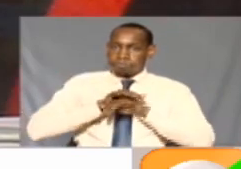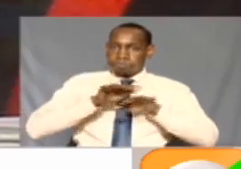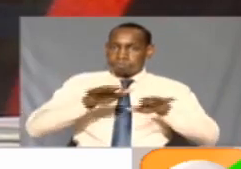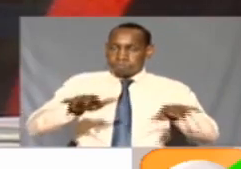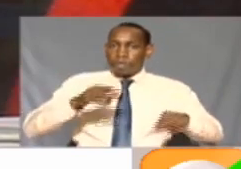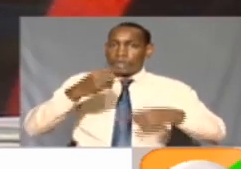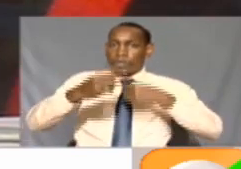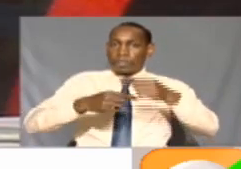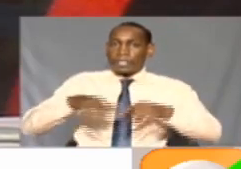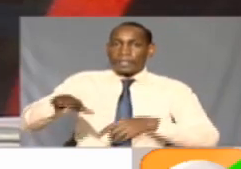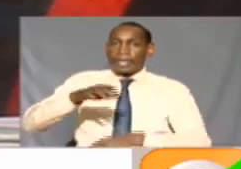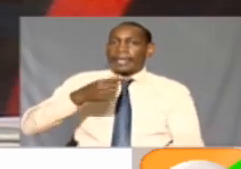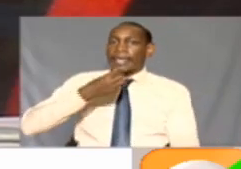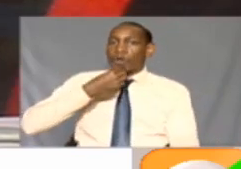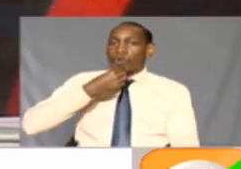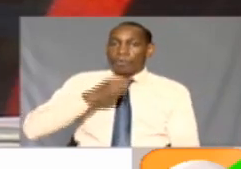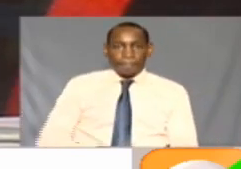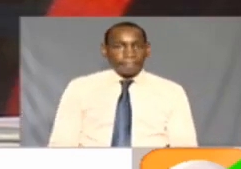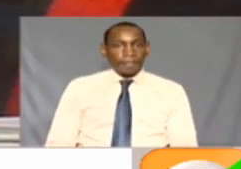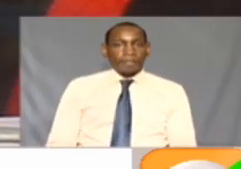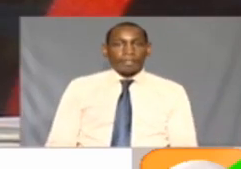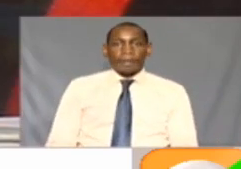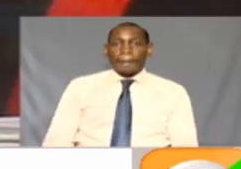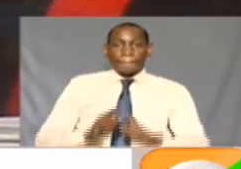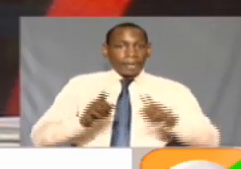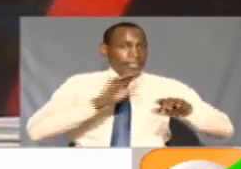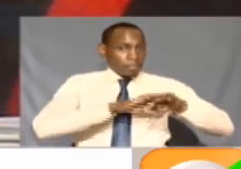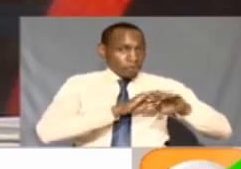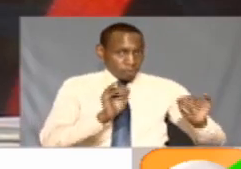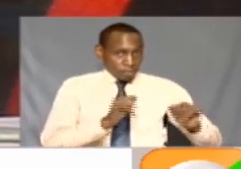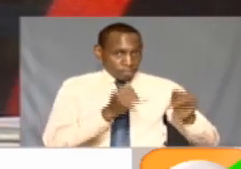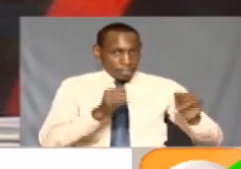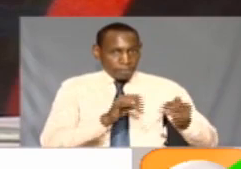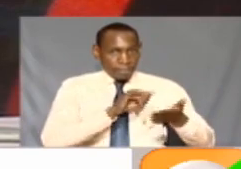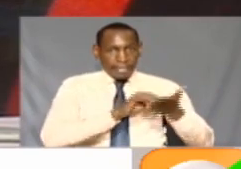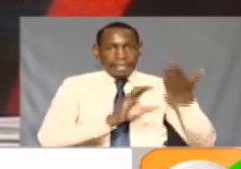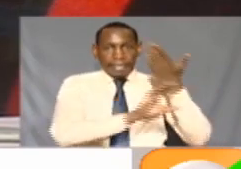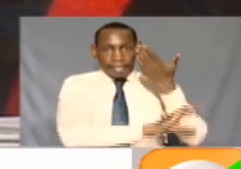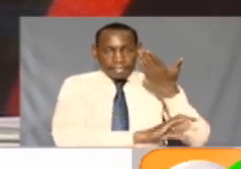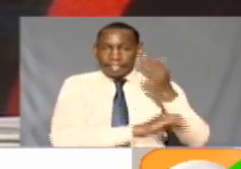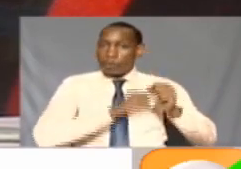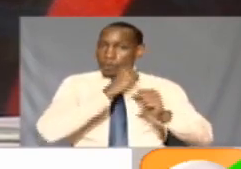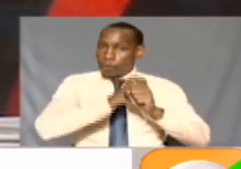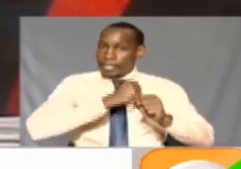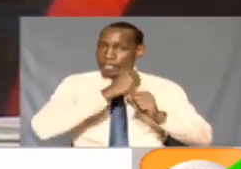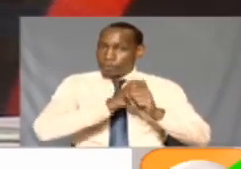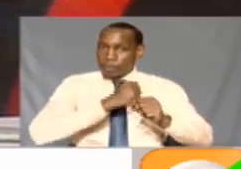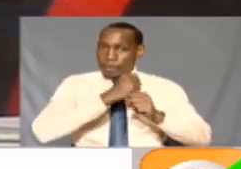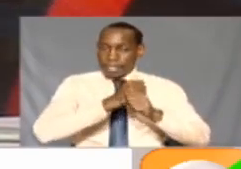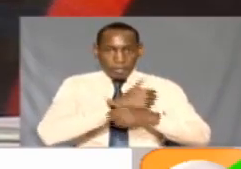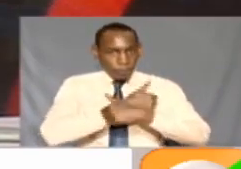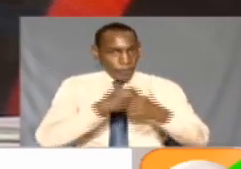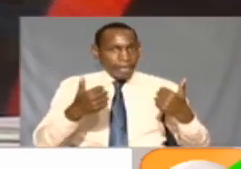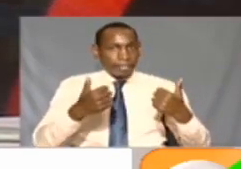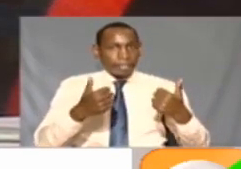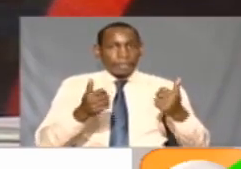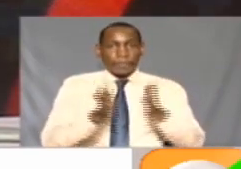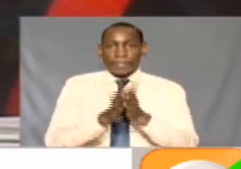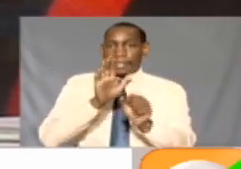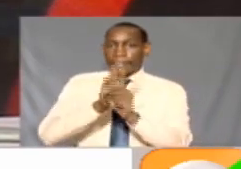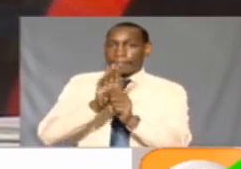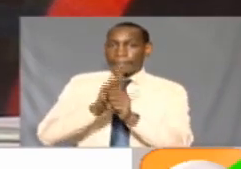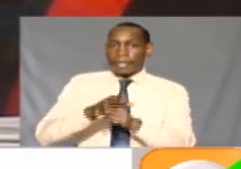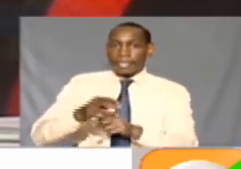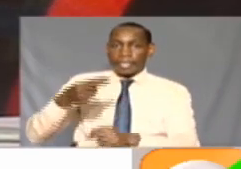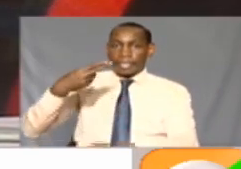highest in the Nyanza region. In good news though, the country has been found to be making strides in the right direction, with majority